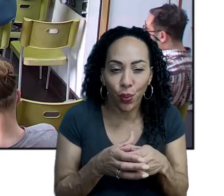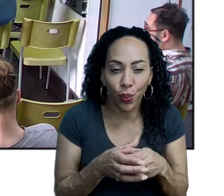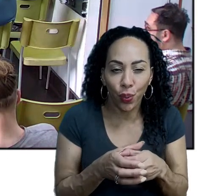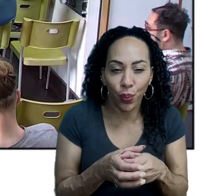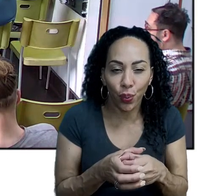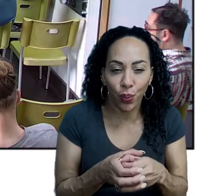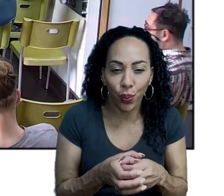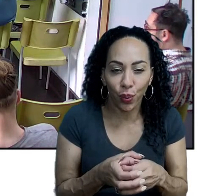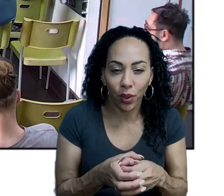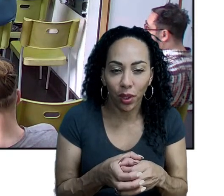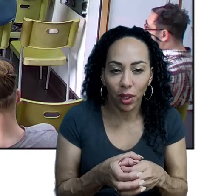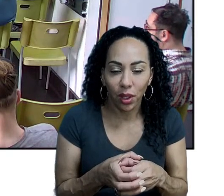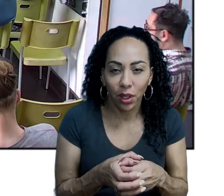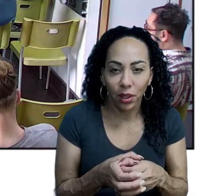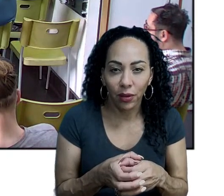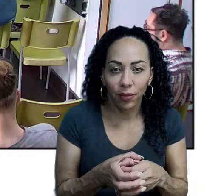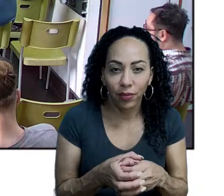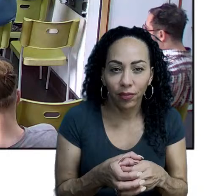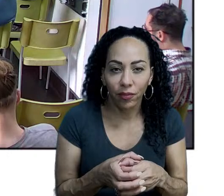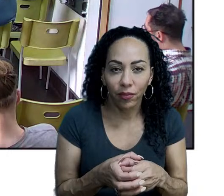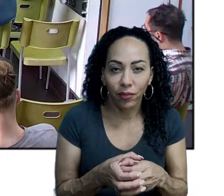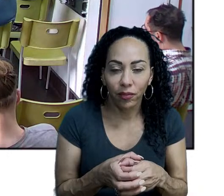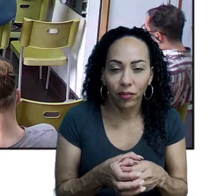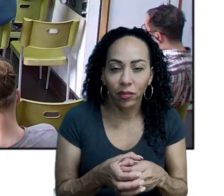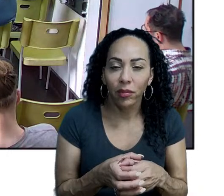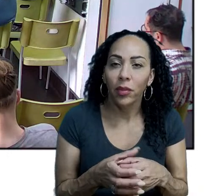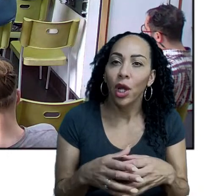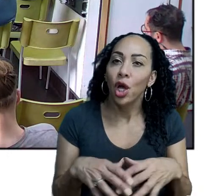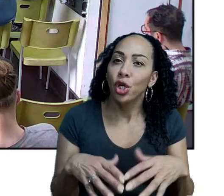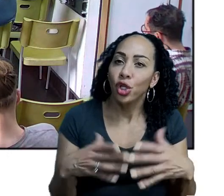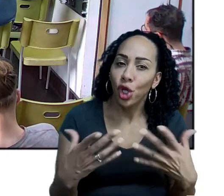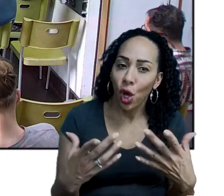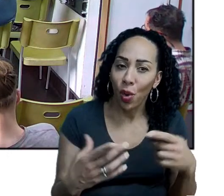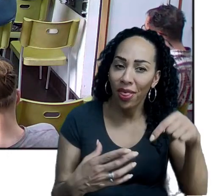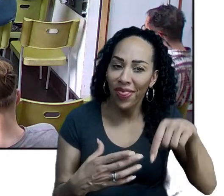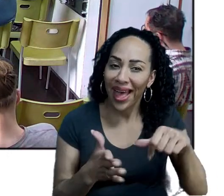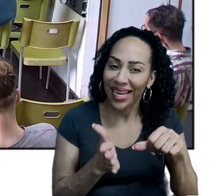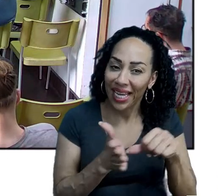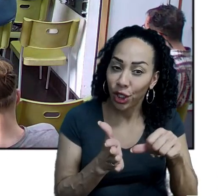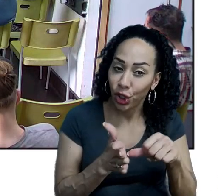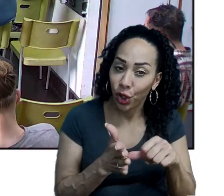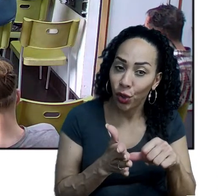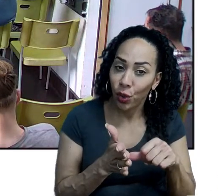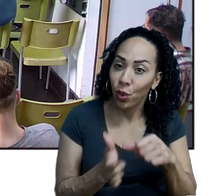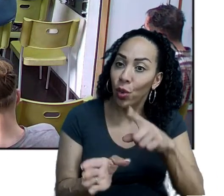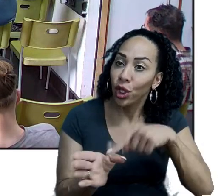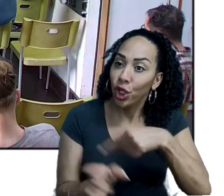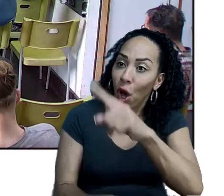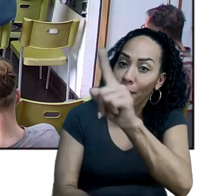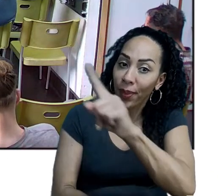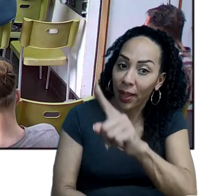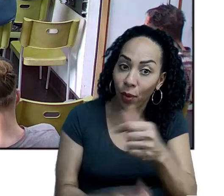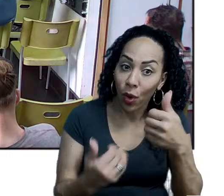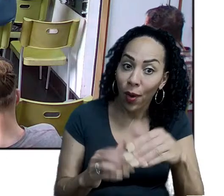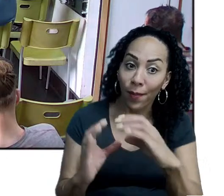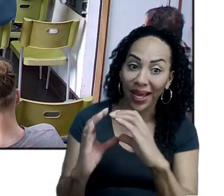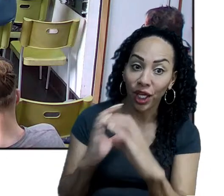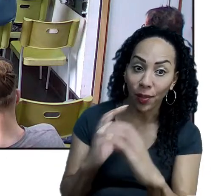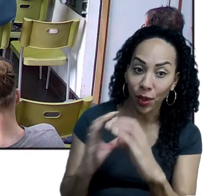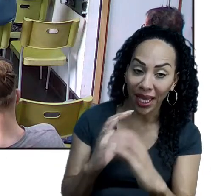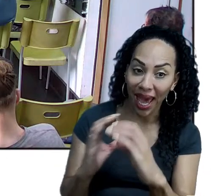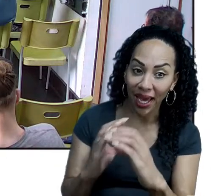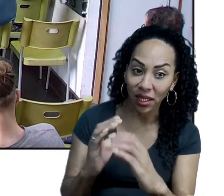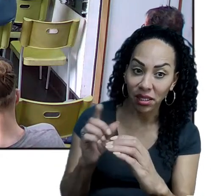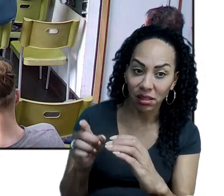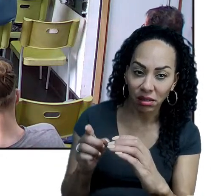communicating that kind of issue with the young people that you were working with, especially when you're like trying to inspire people that anything is possible? But